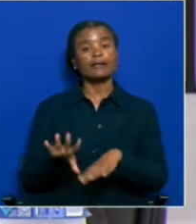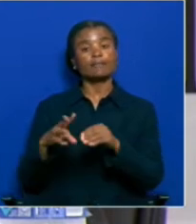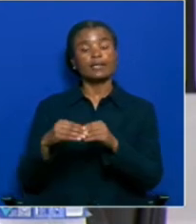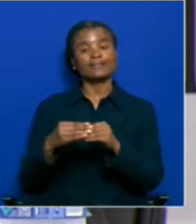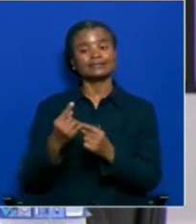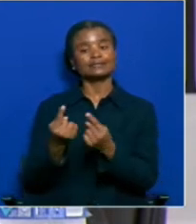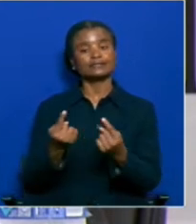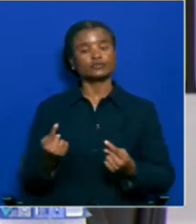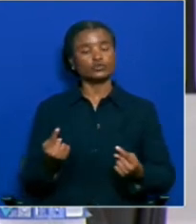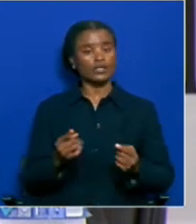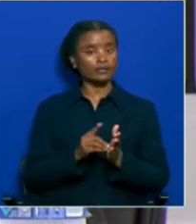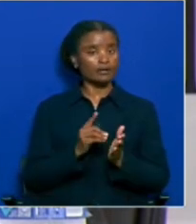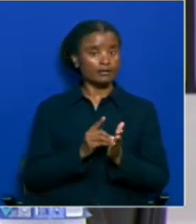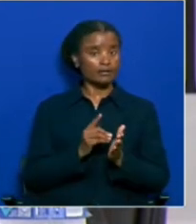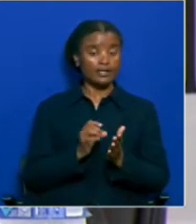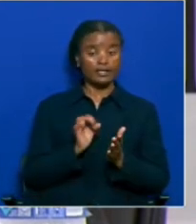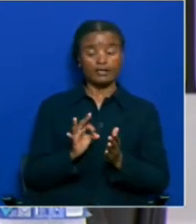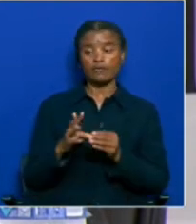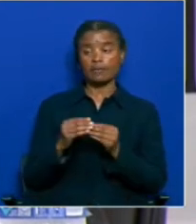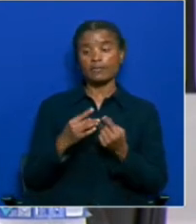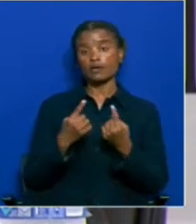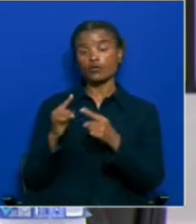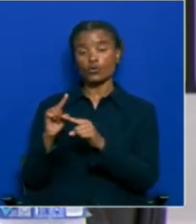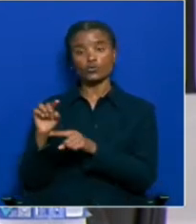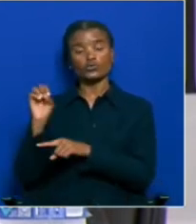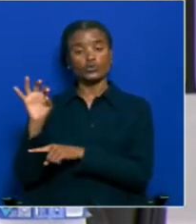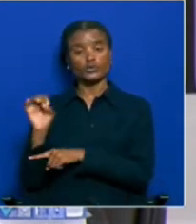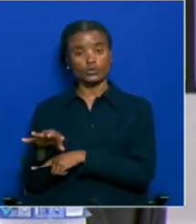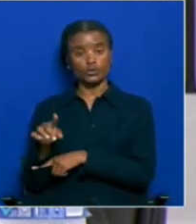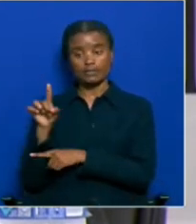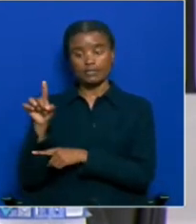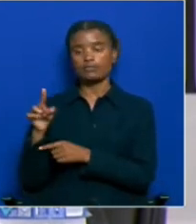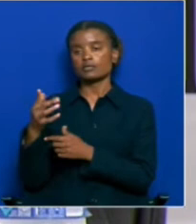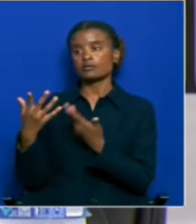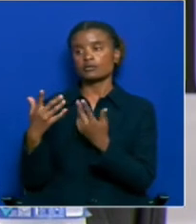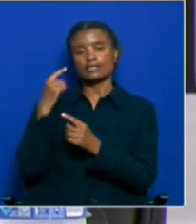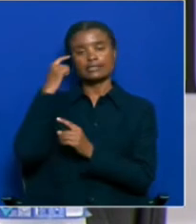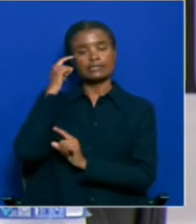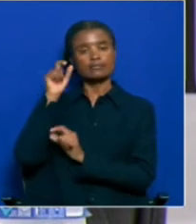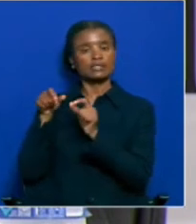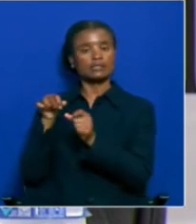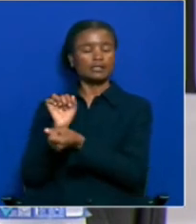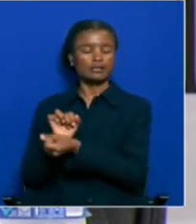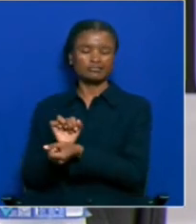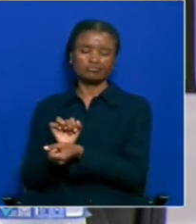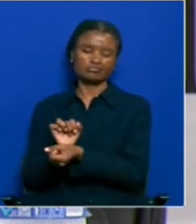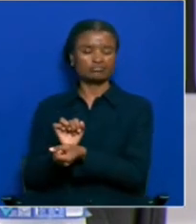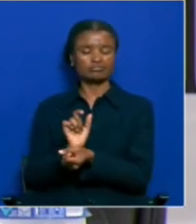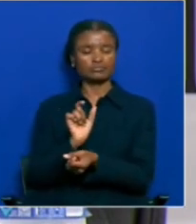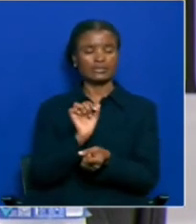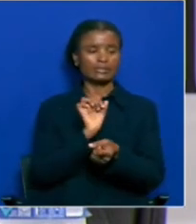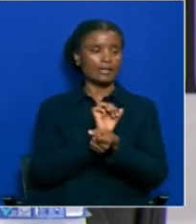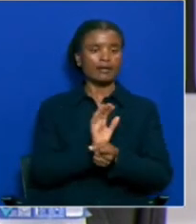member books. went to Soweto to arrest a suspect, or let's not use an arrest because somebody has to be detained if they